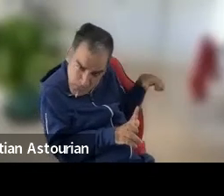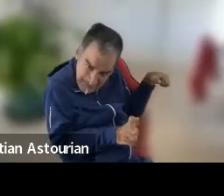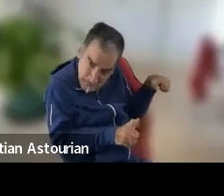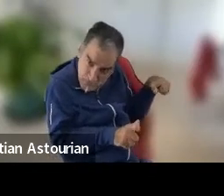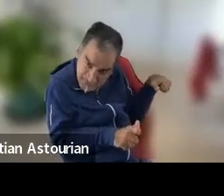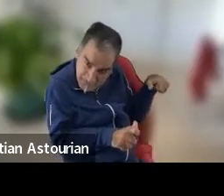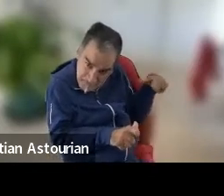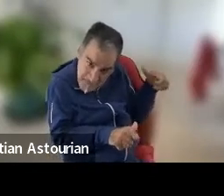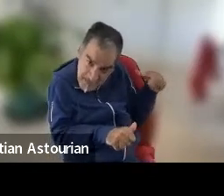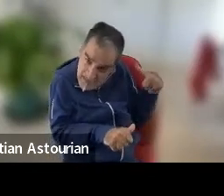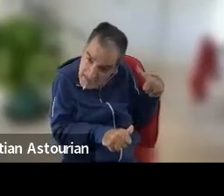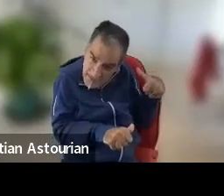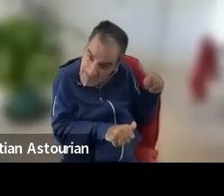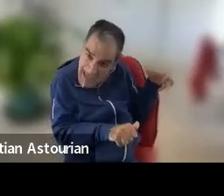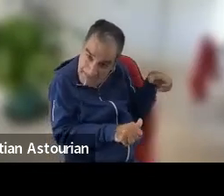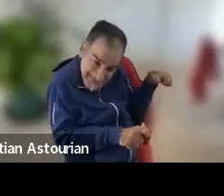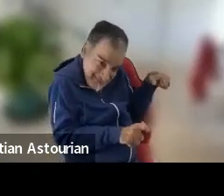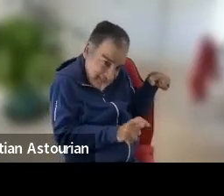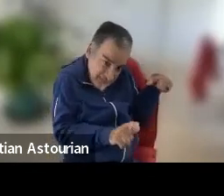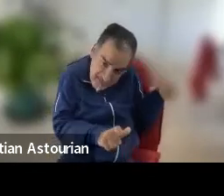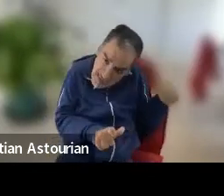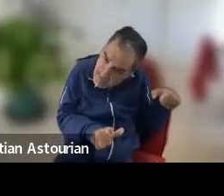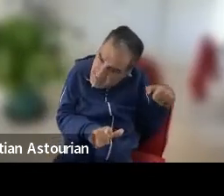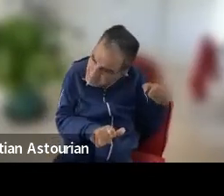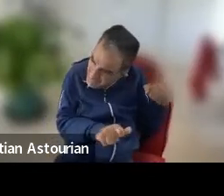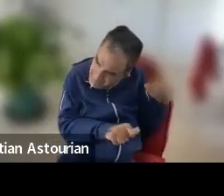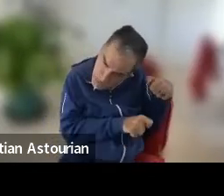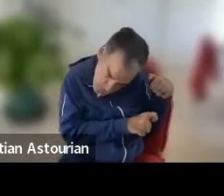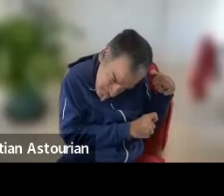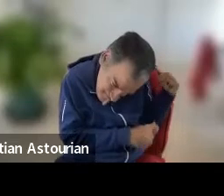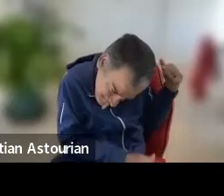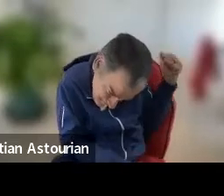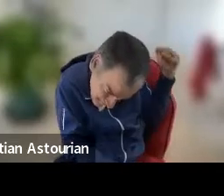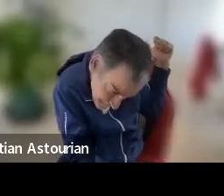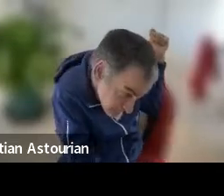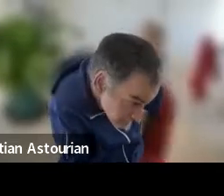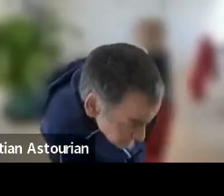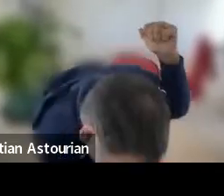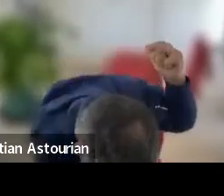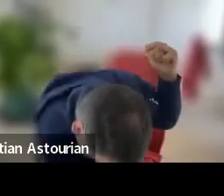any questions, I'm here. Thank you.